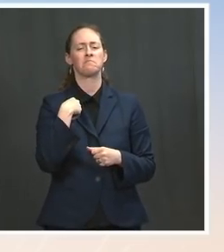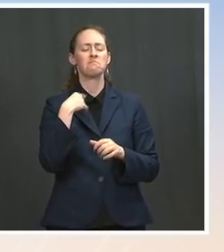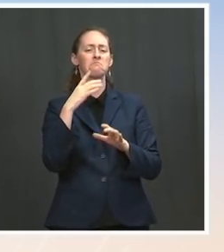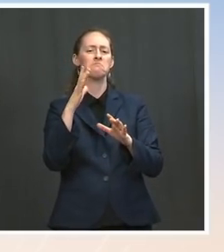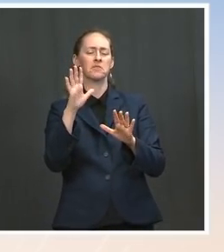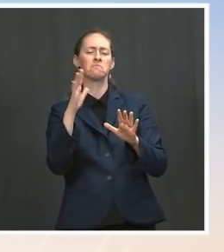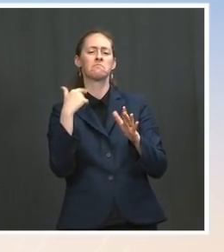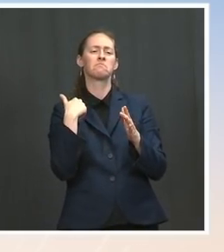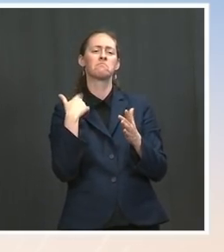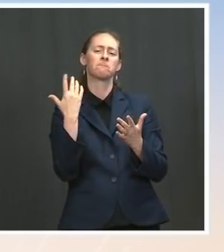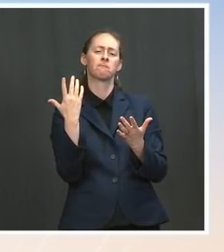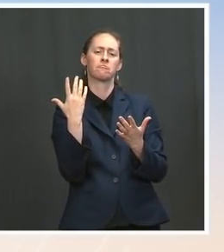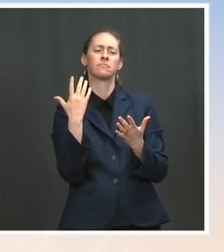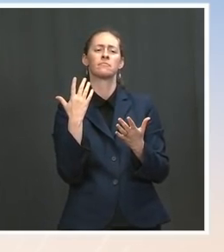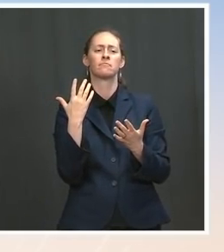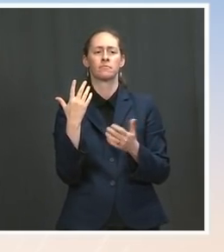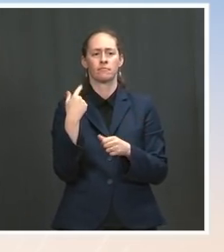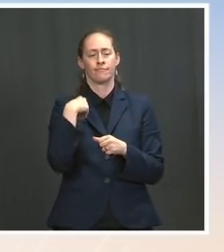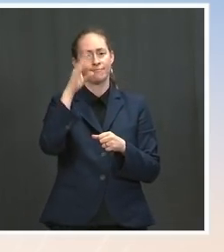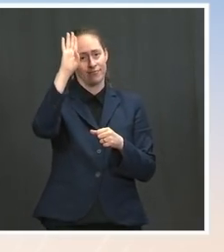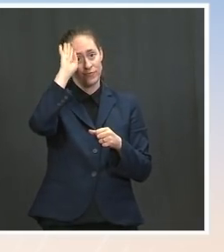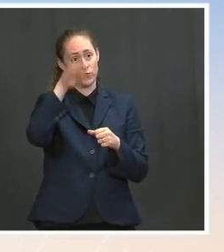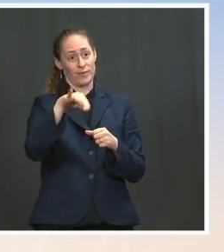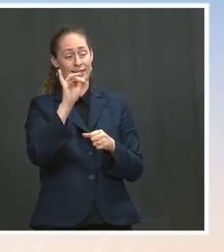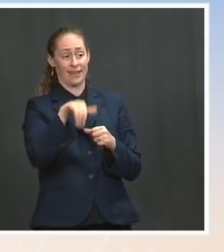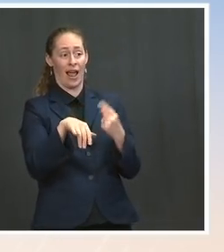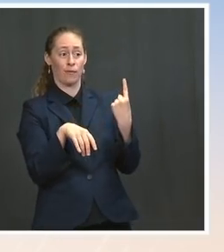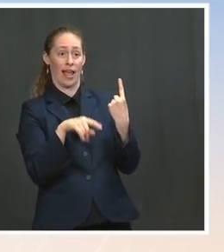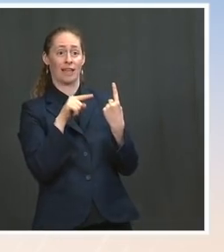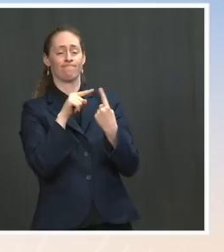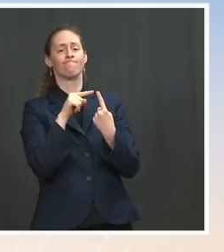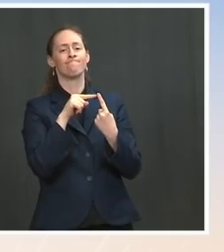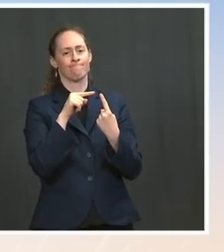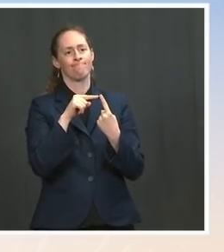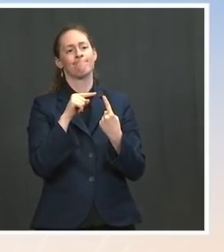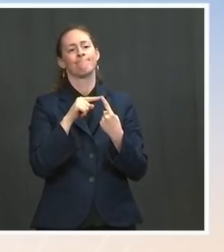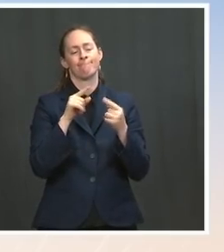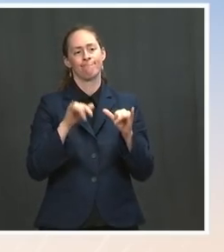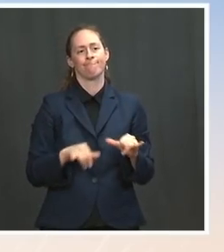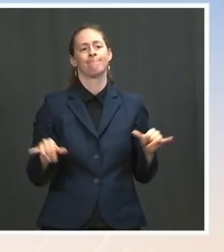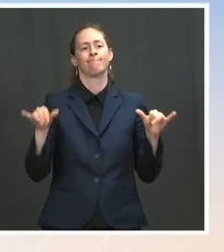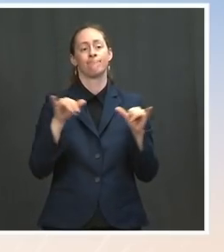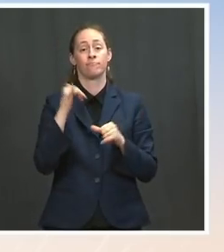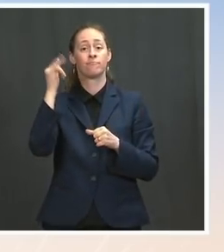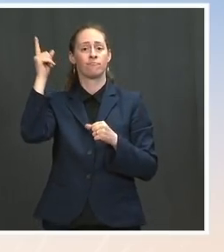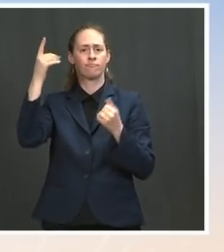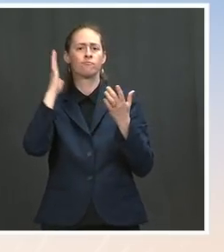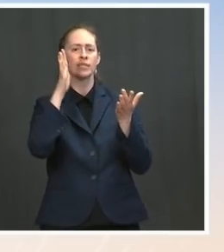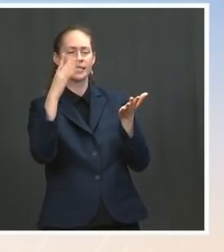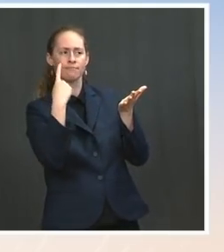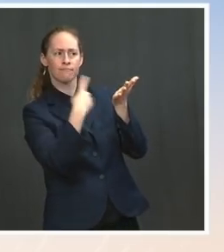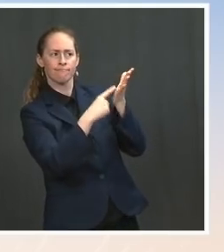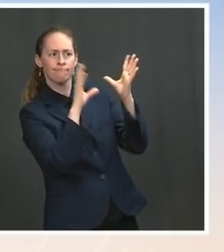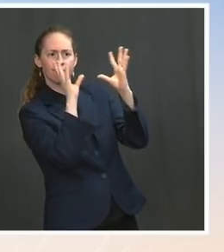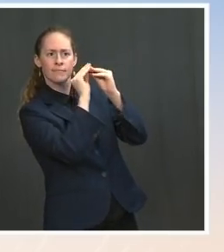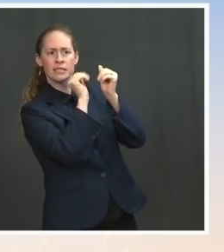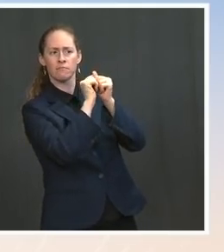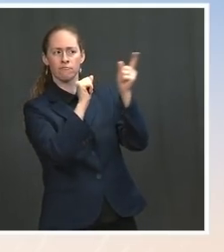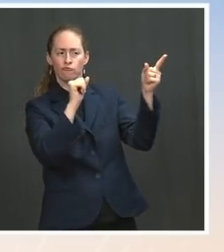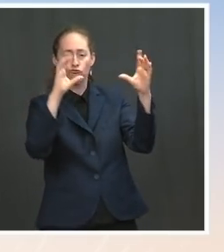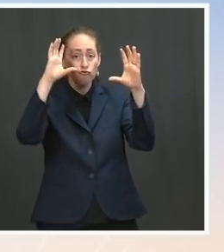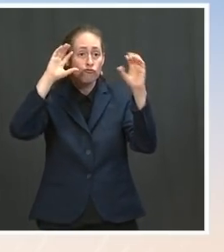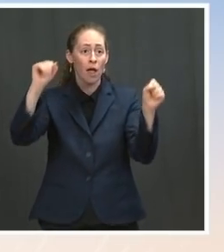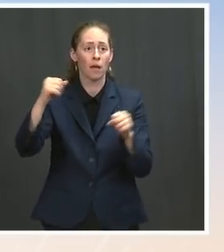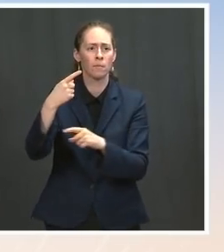this to be one of the issues that the president will discuss with President Putin at the summit. That will be 2 weeks from today,